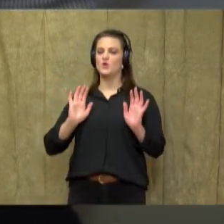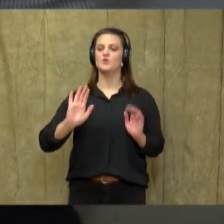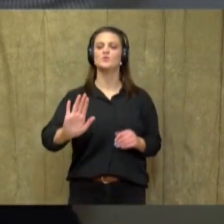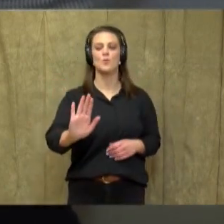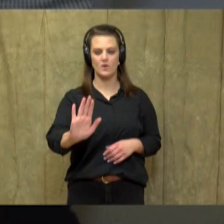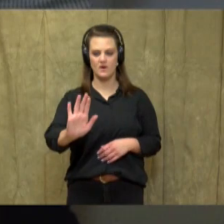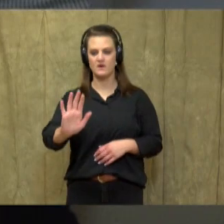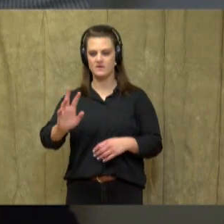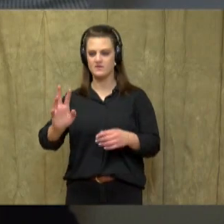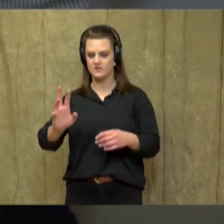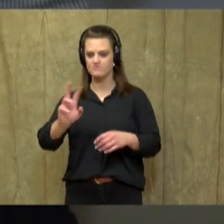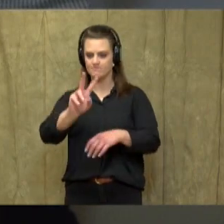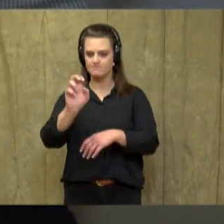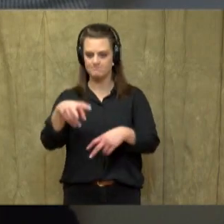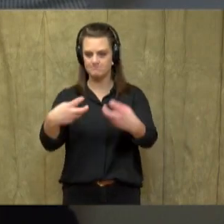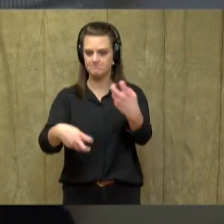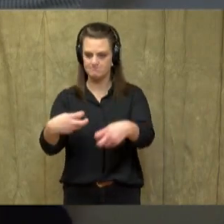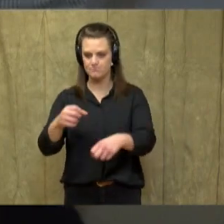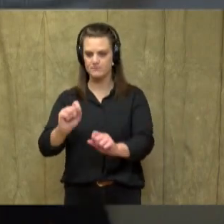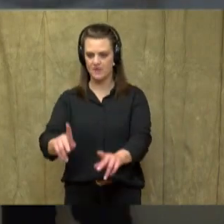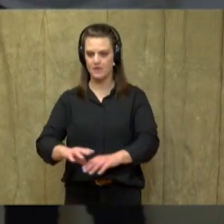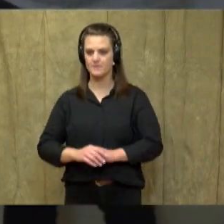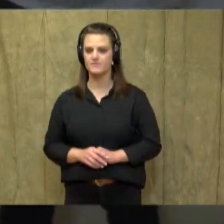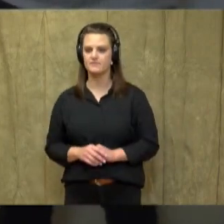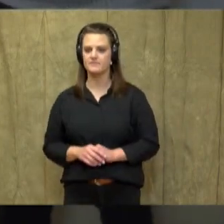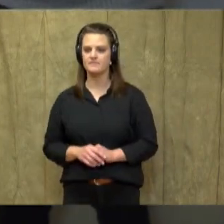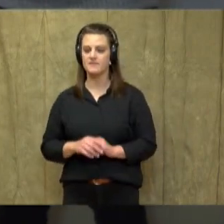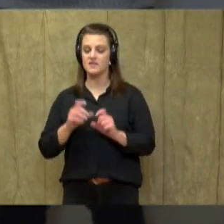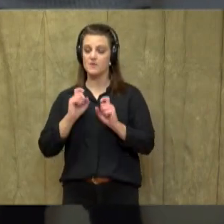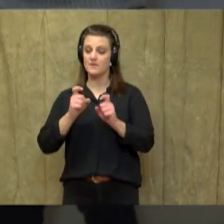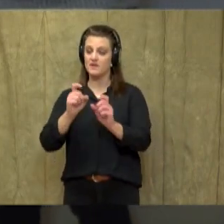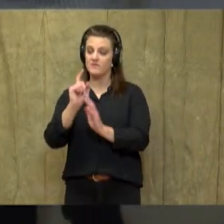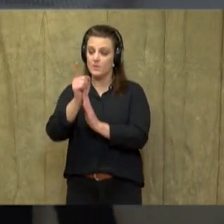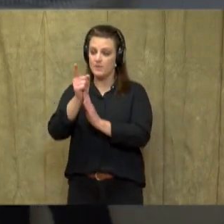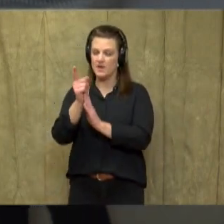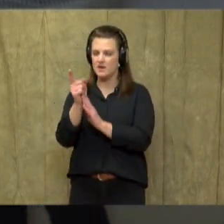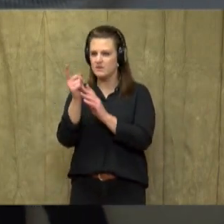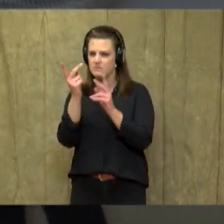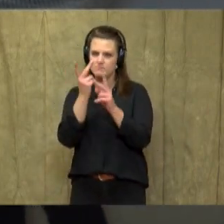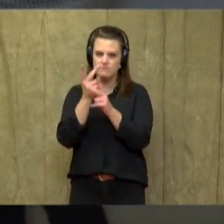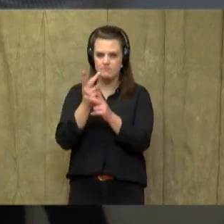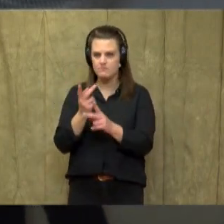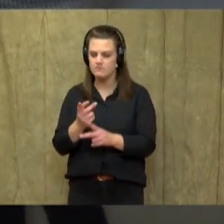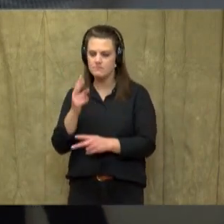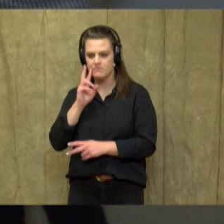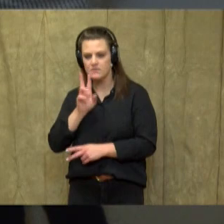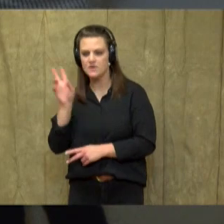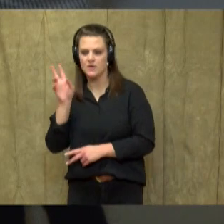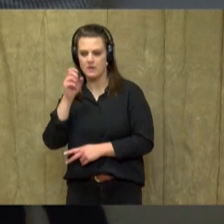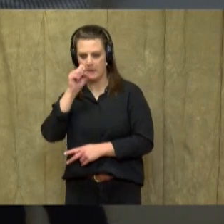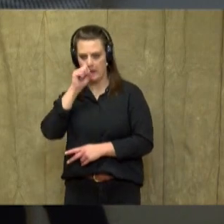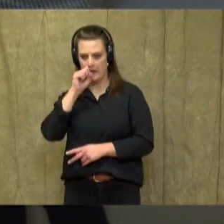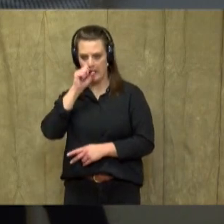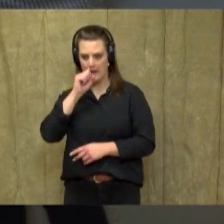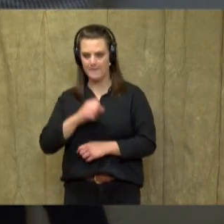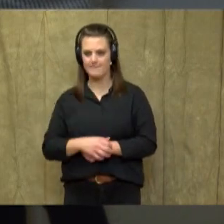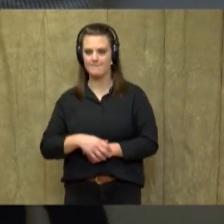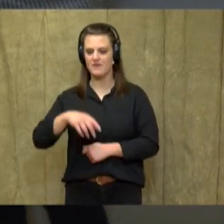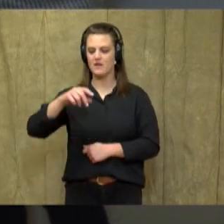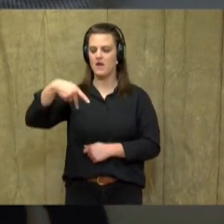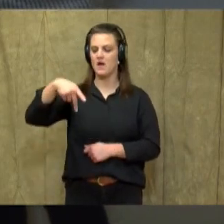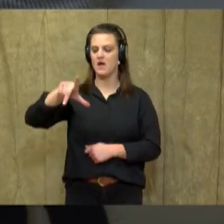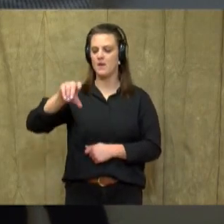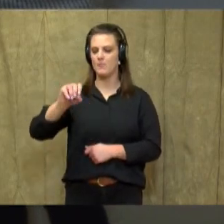your exit ticket, okay? So I'm going to give you just a minute to look at this plot